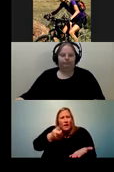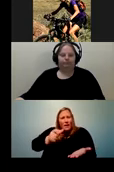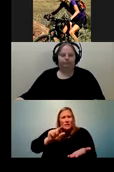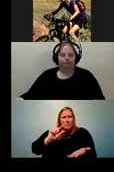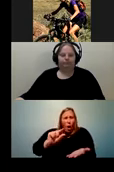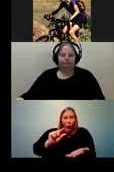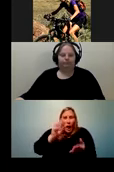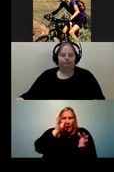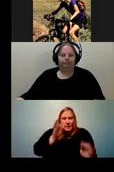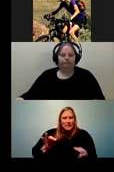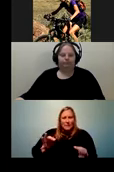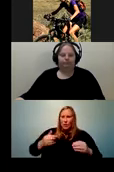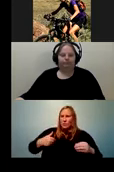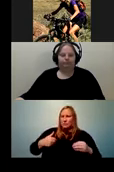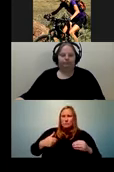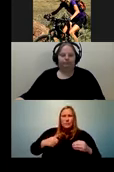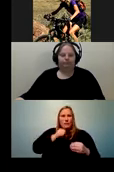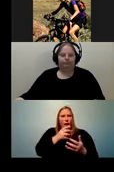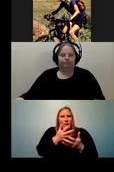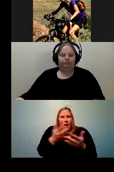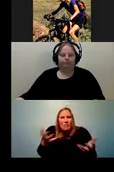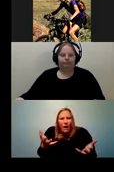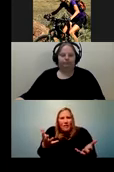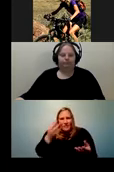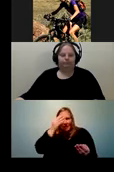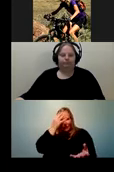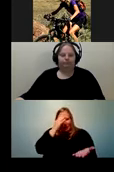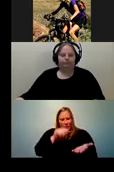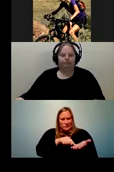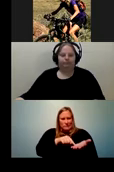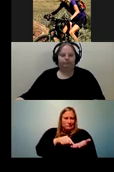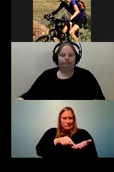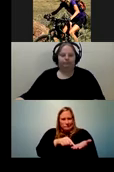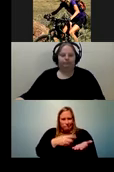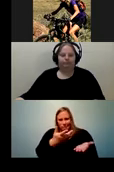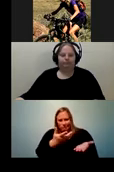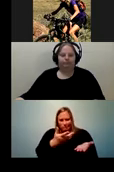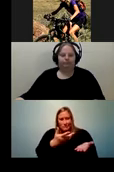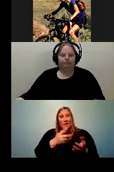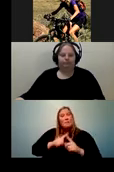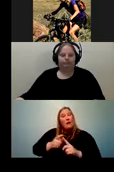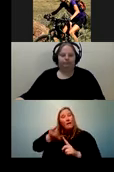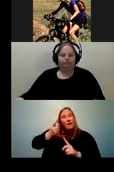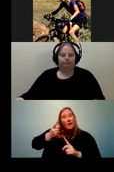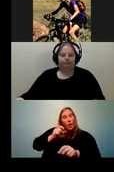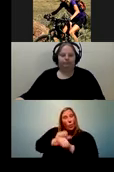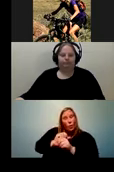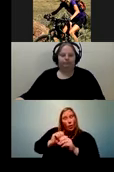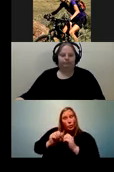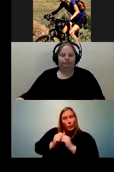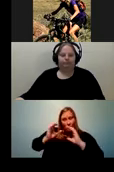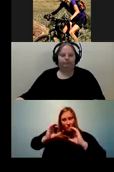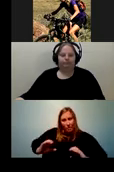little information doesn't have that much impact. But when we're working with clients, our small decisions